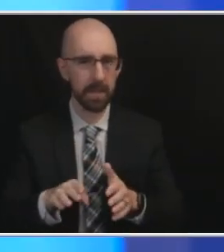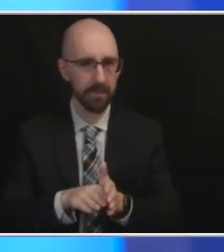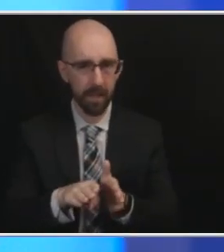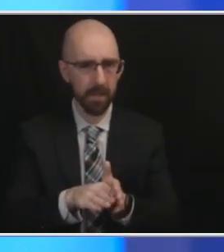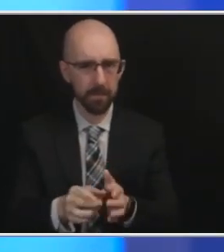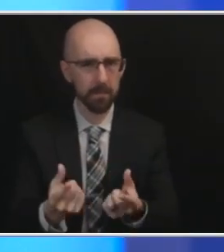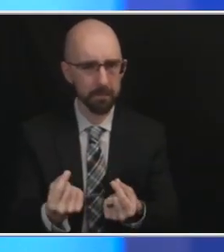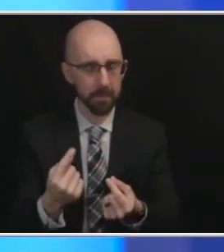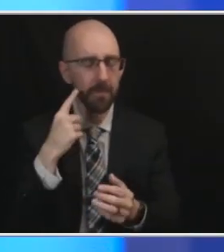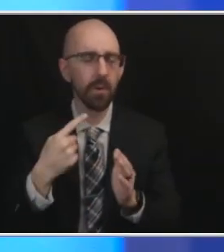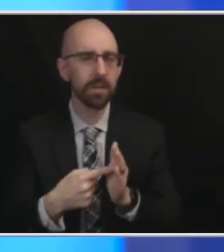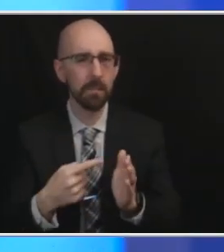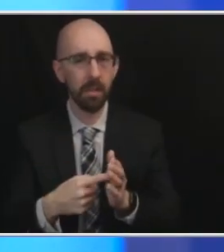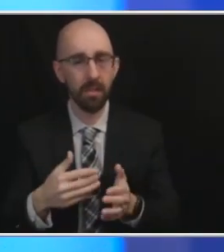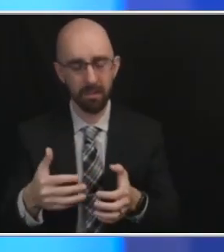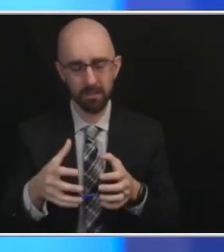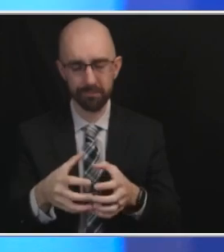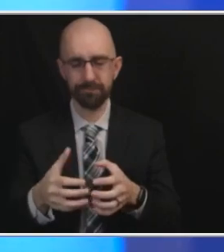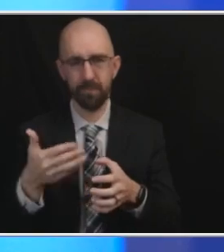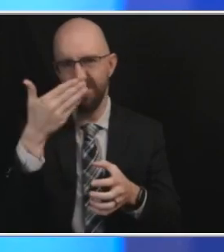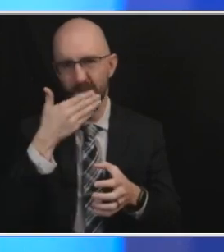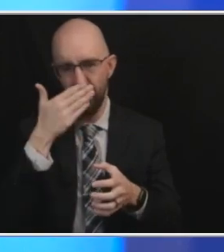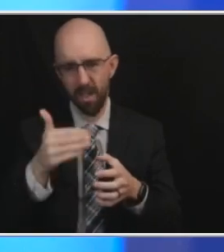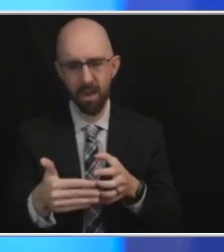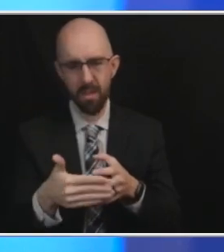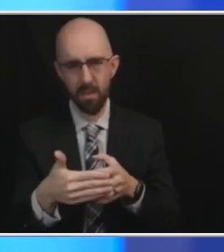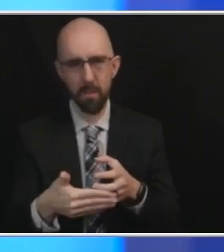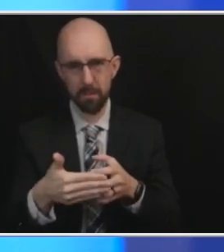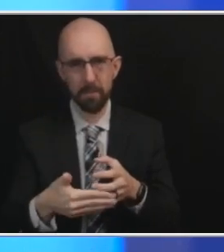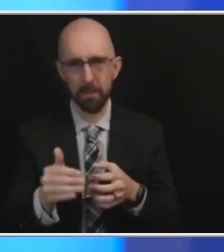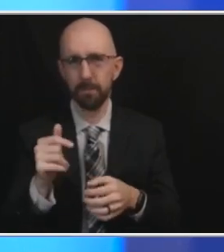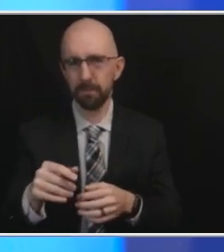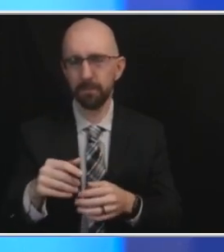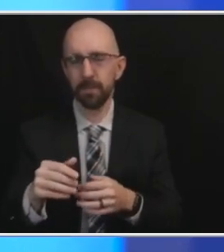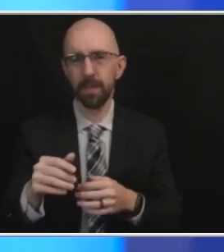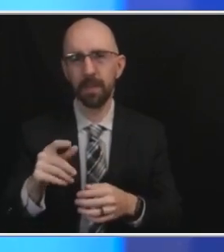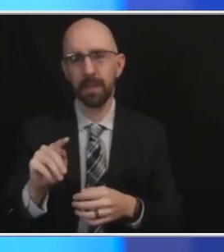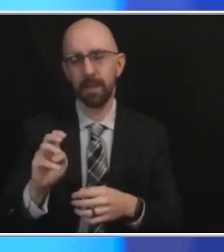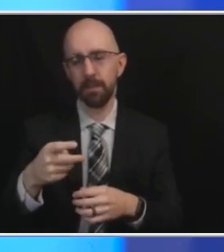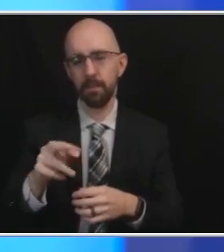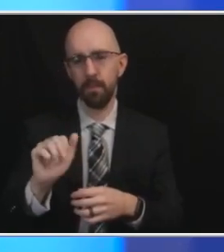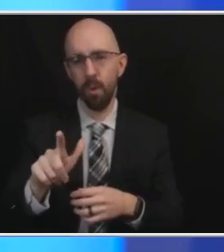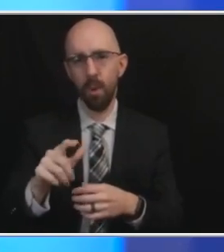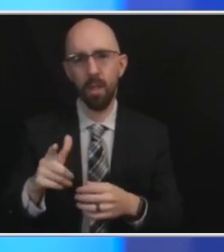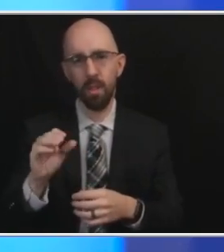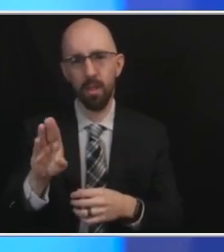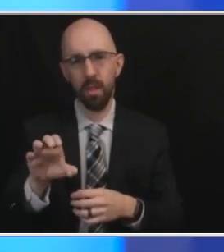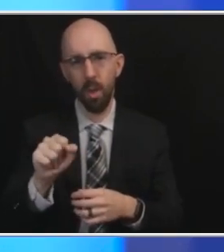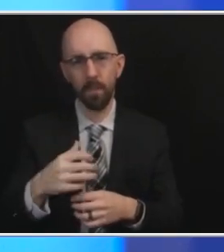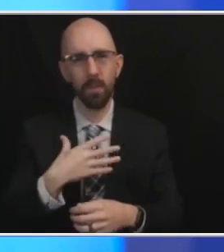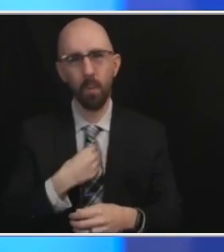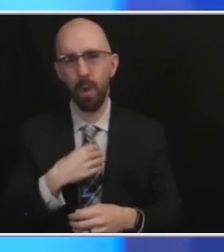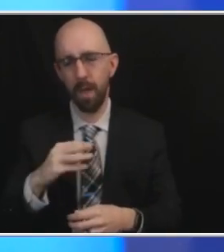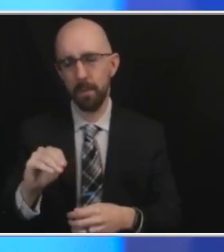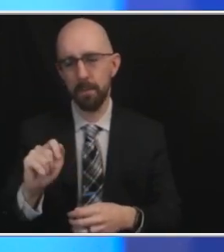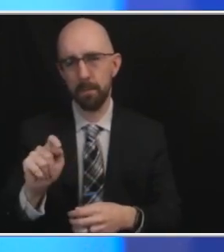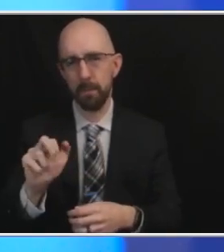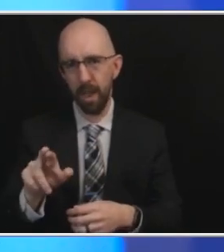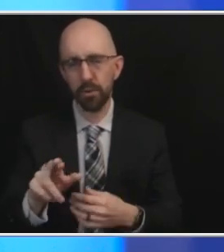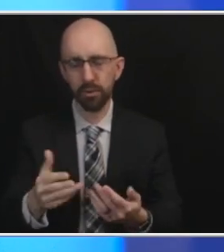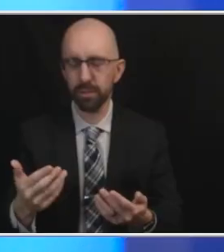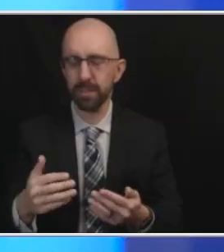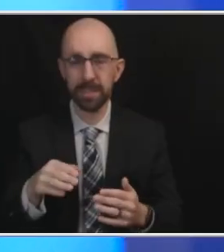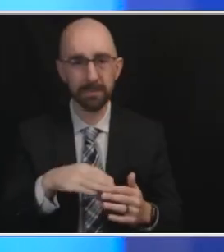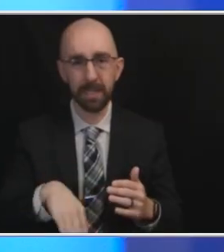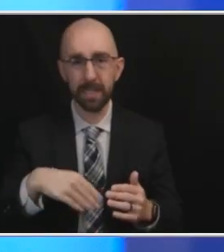example, the frontal lobe, followed earlier a little bit by the temporal lobes and the white matter, it basically, when the brain begins